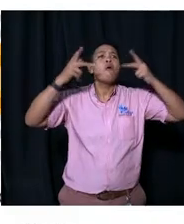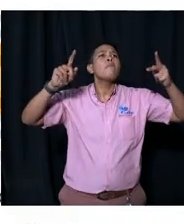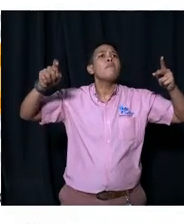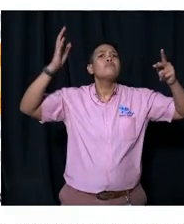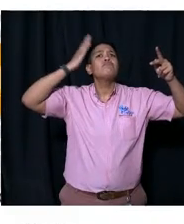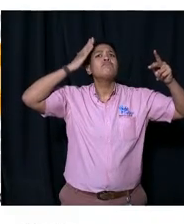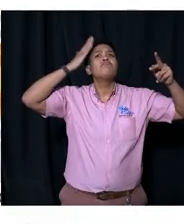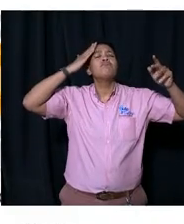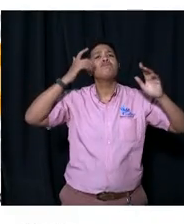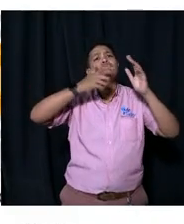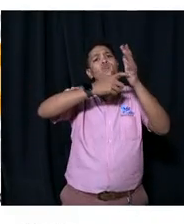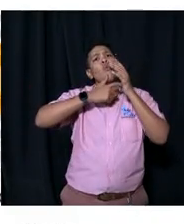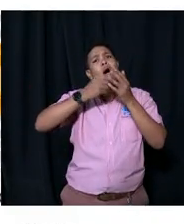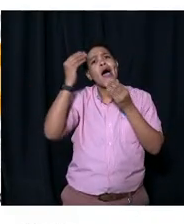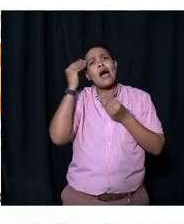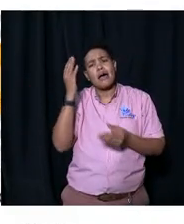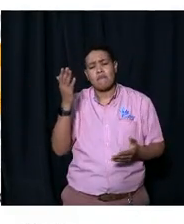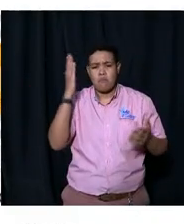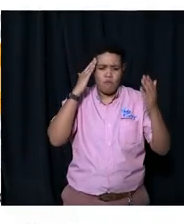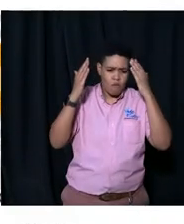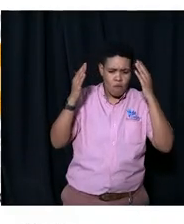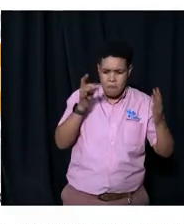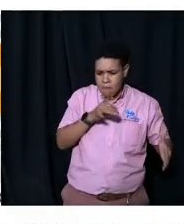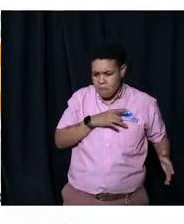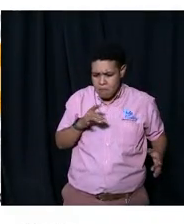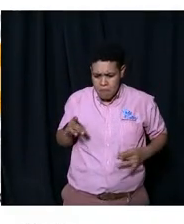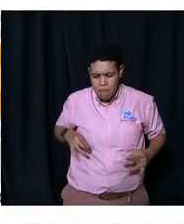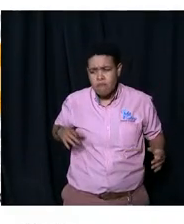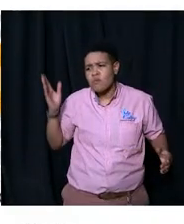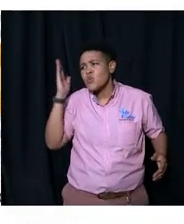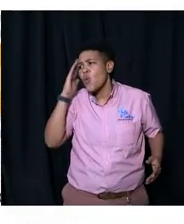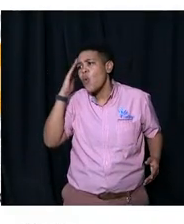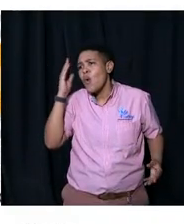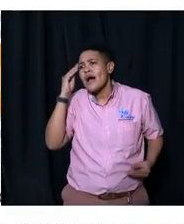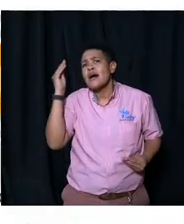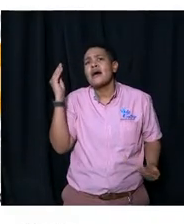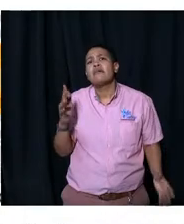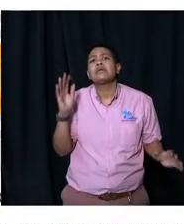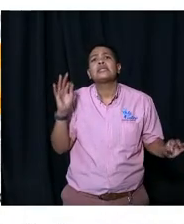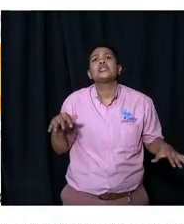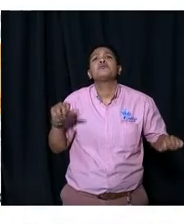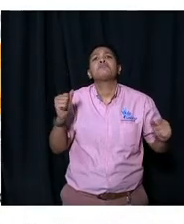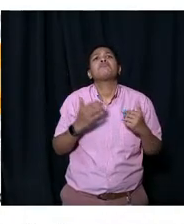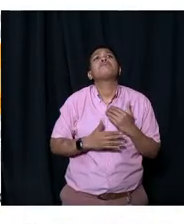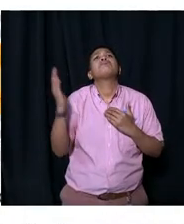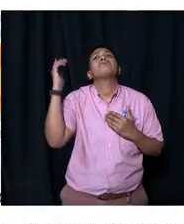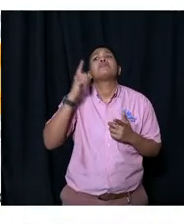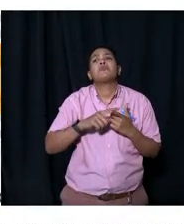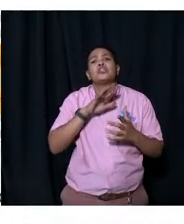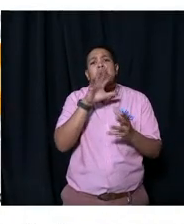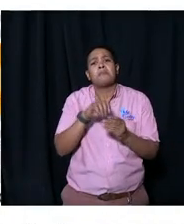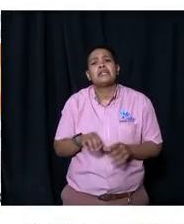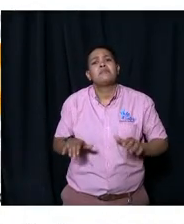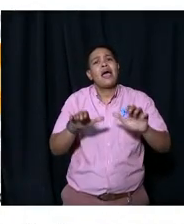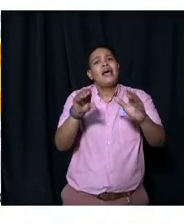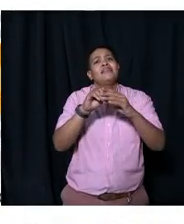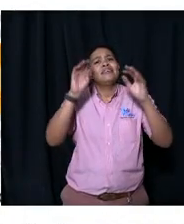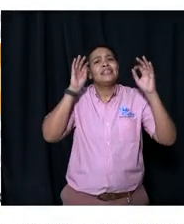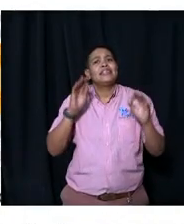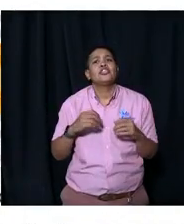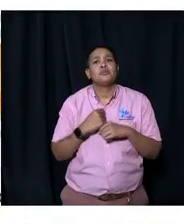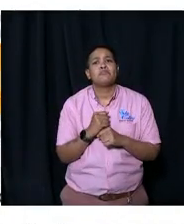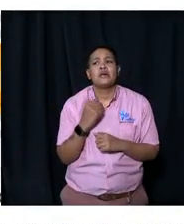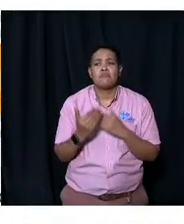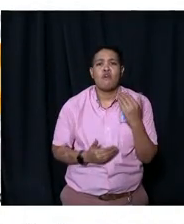the requisite information and knowledge so that they can make informed decisions going forward and participate actively in the decision-making